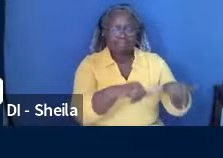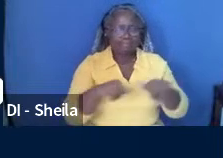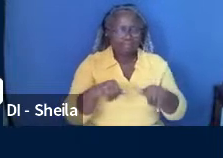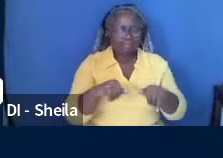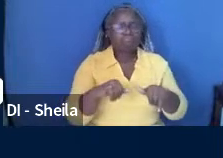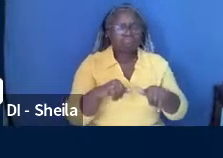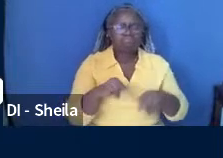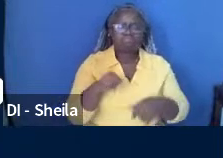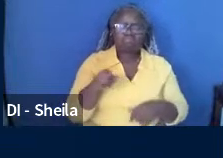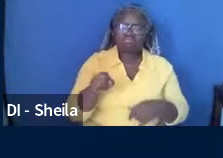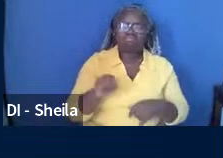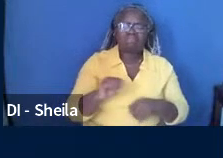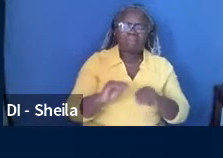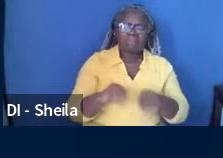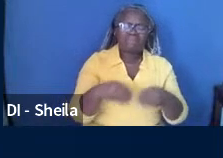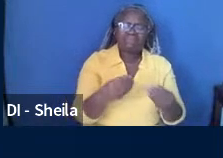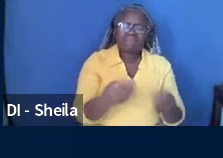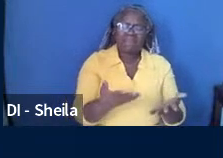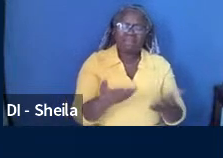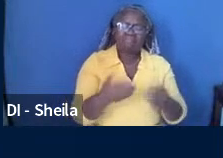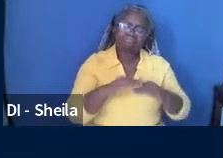slide number 14.